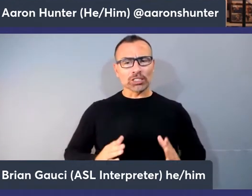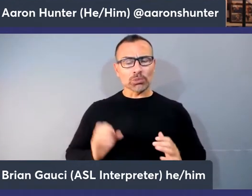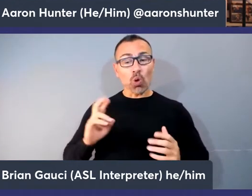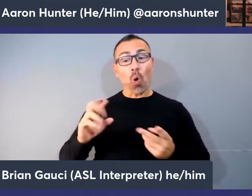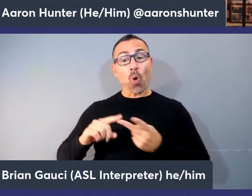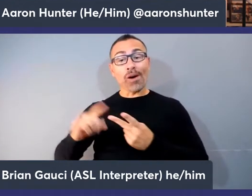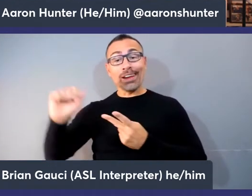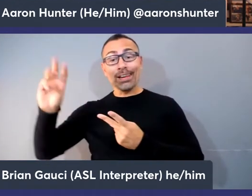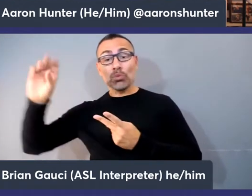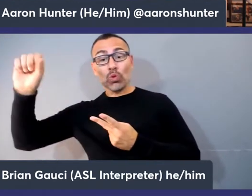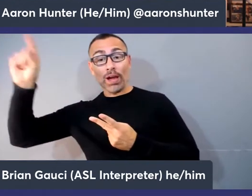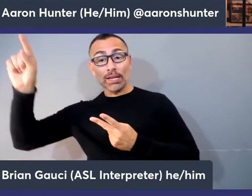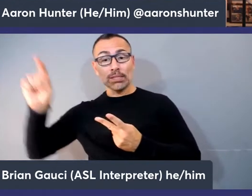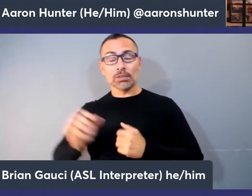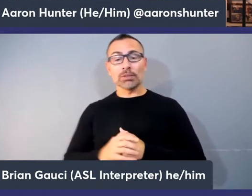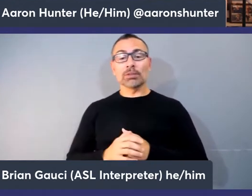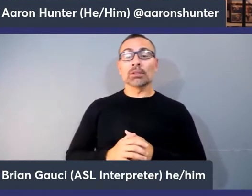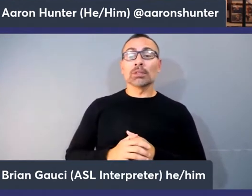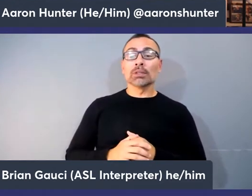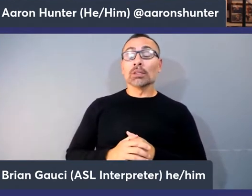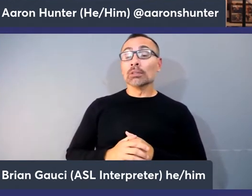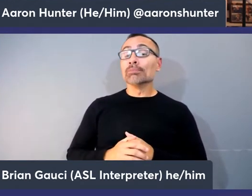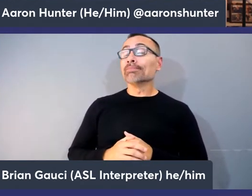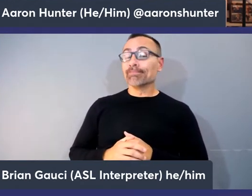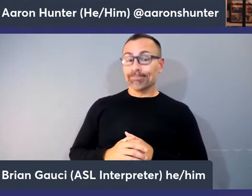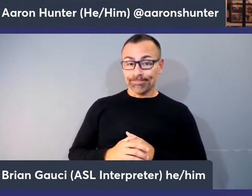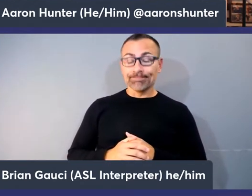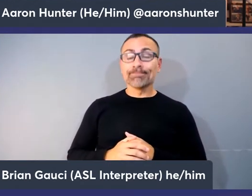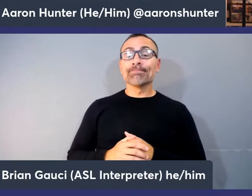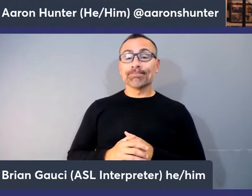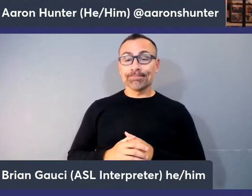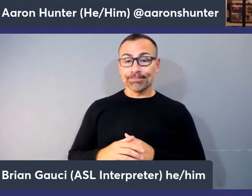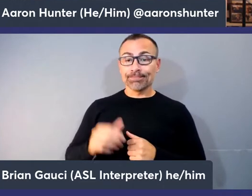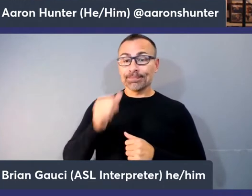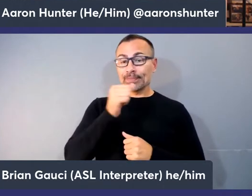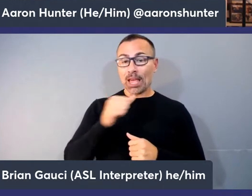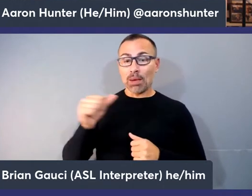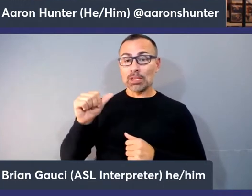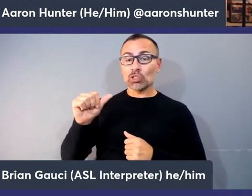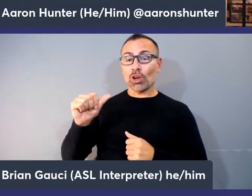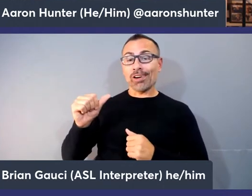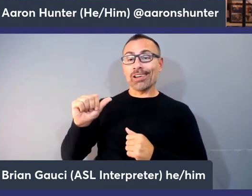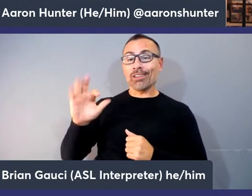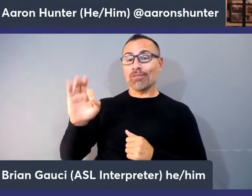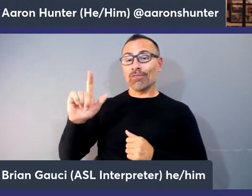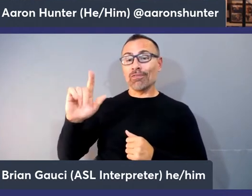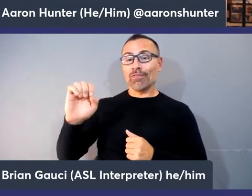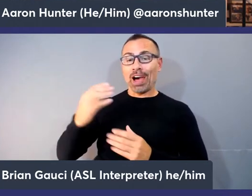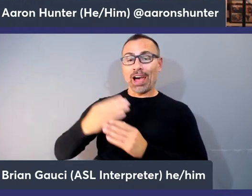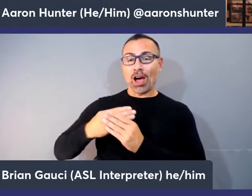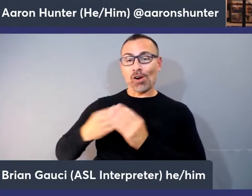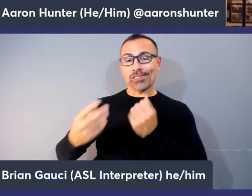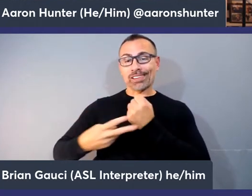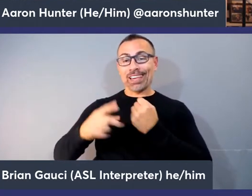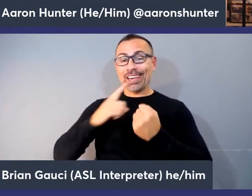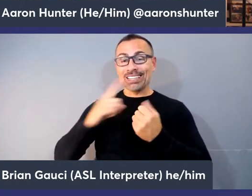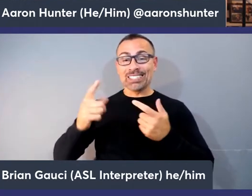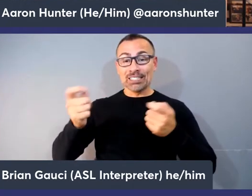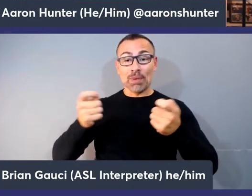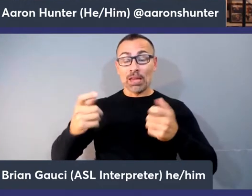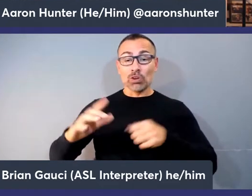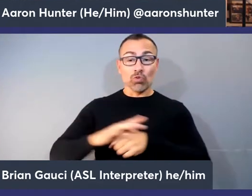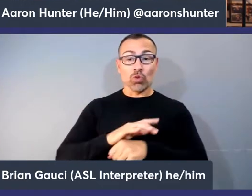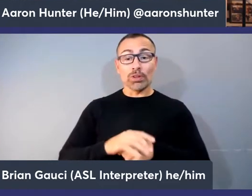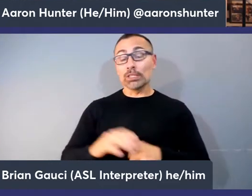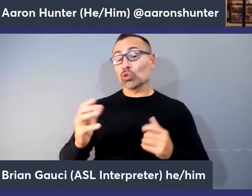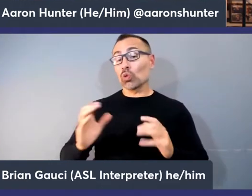File Cache is fully managed, which means, you know, our customers can create the cache in a few minutes by clicking a few buttons